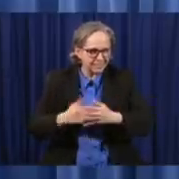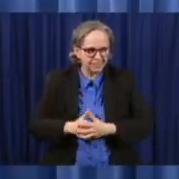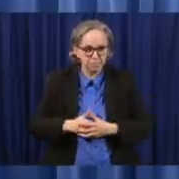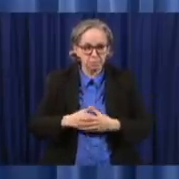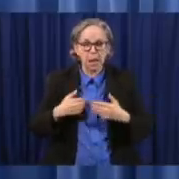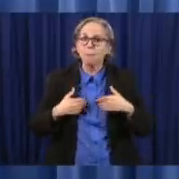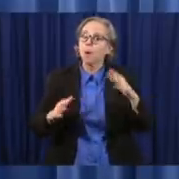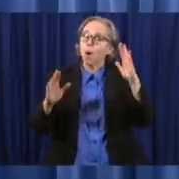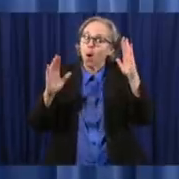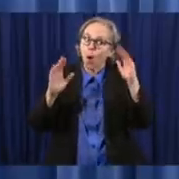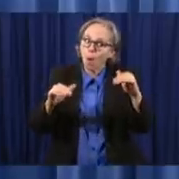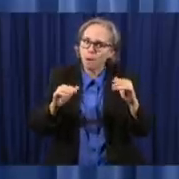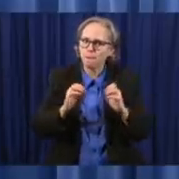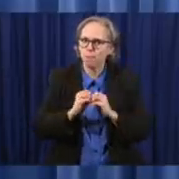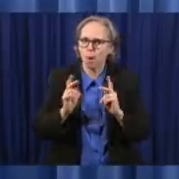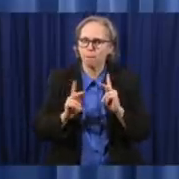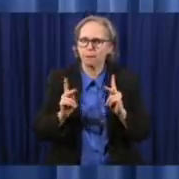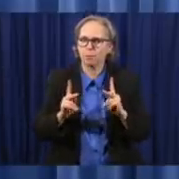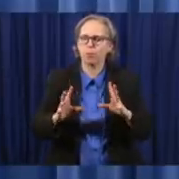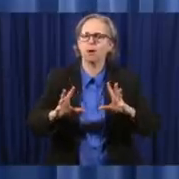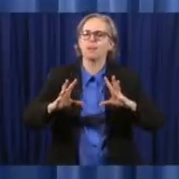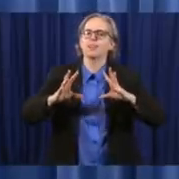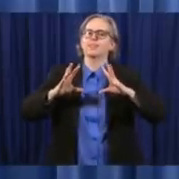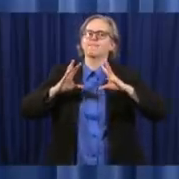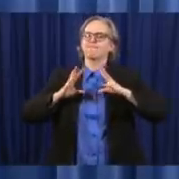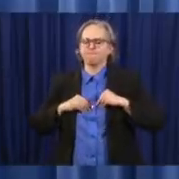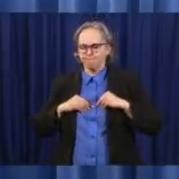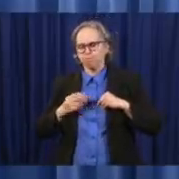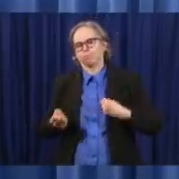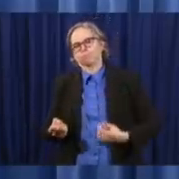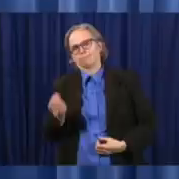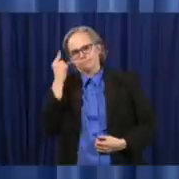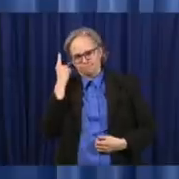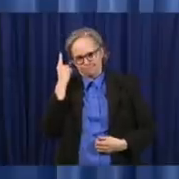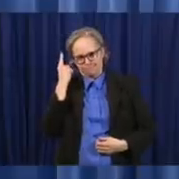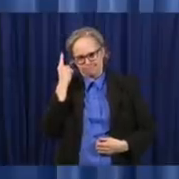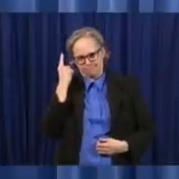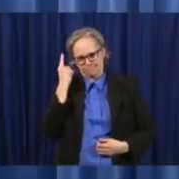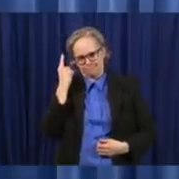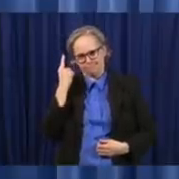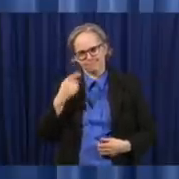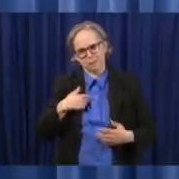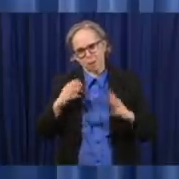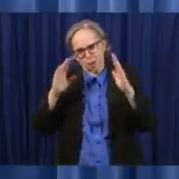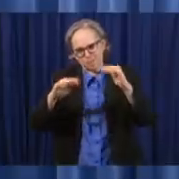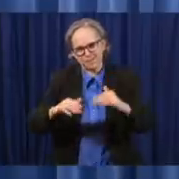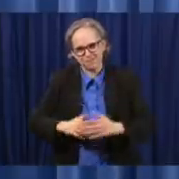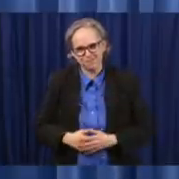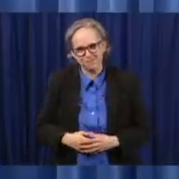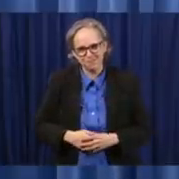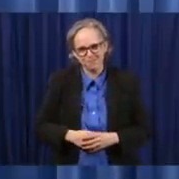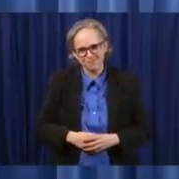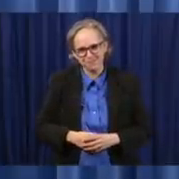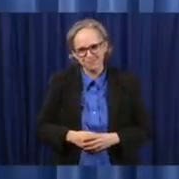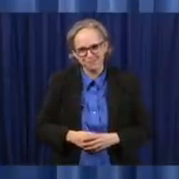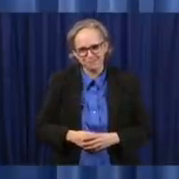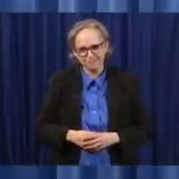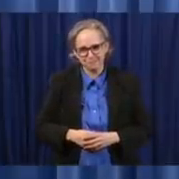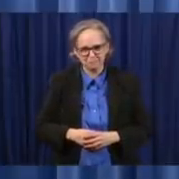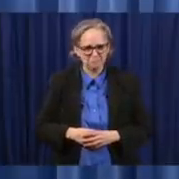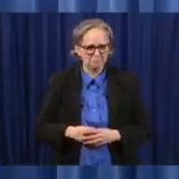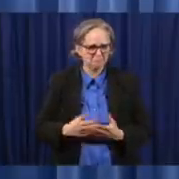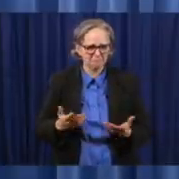more and more people will do this. I just came to the conclusion that mandating it in a